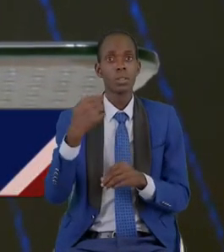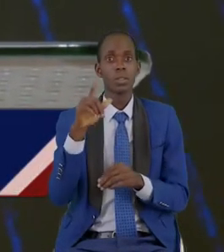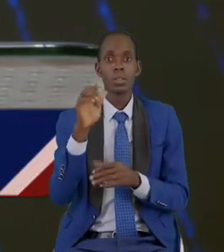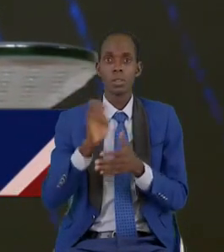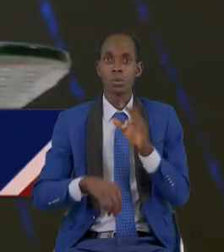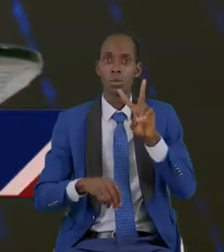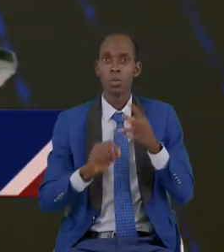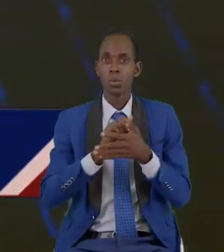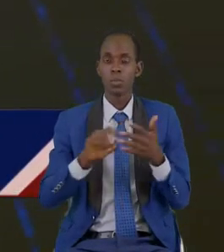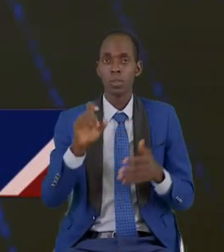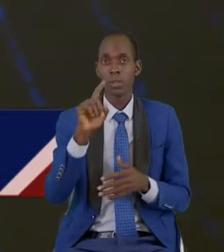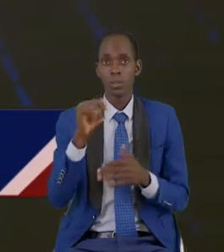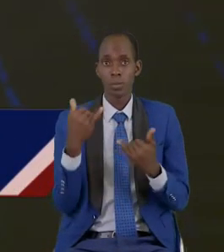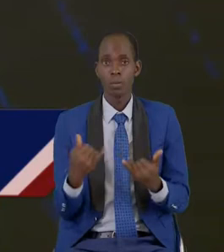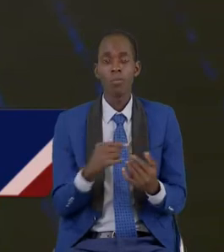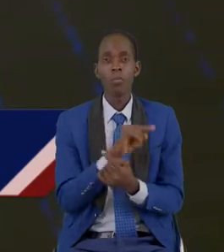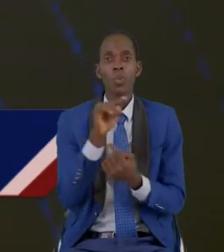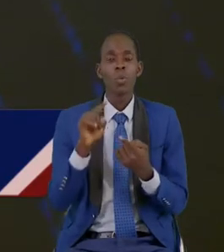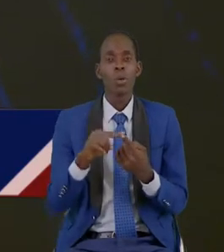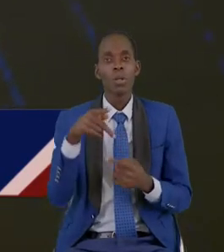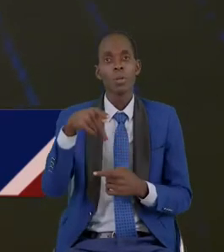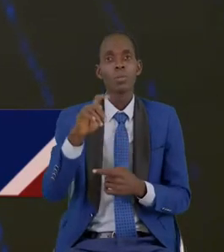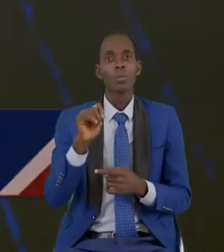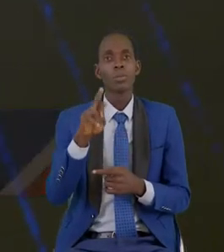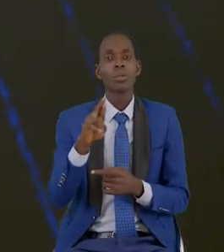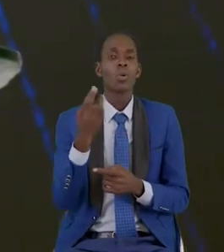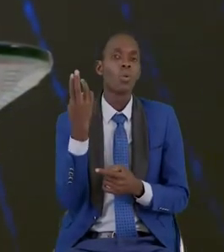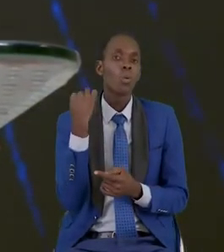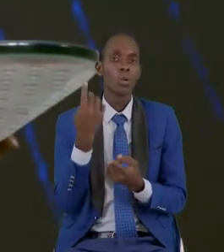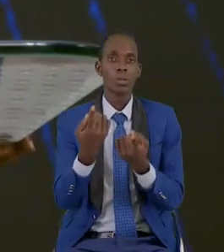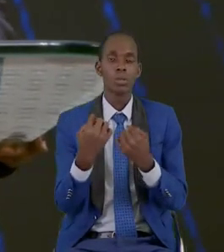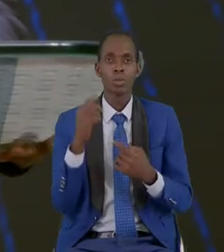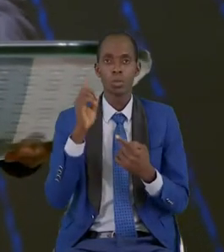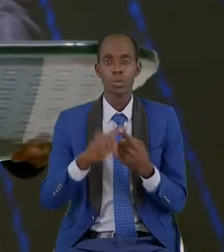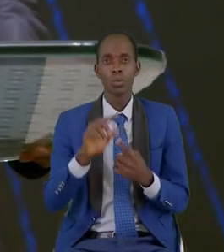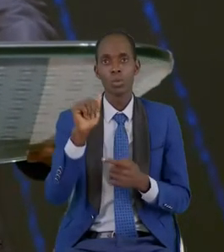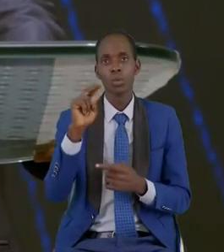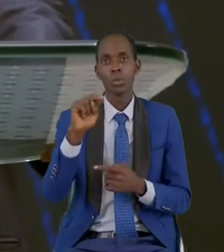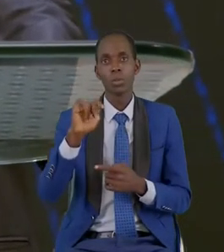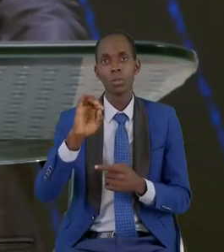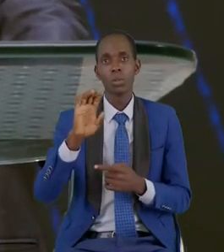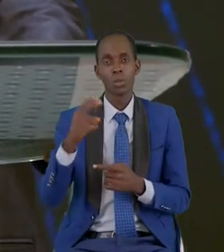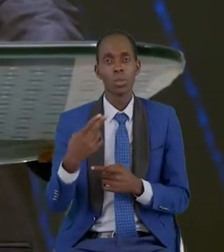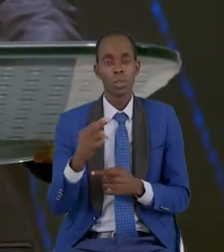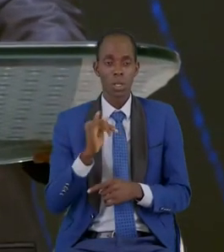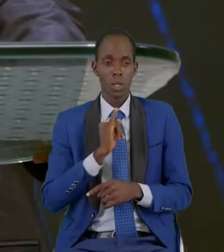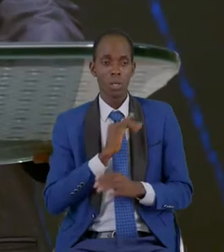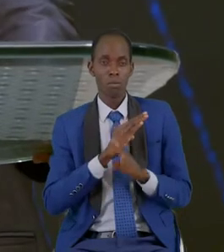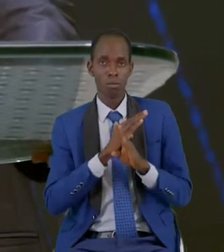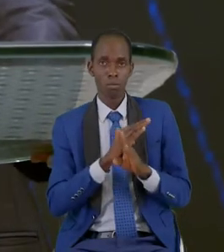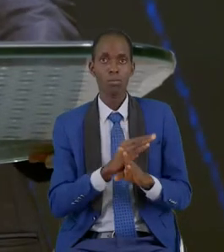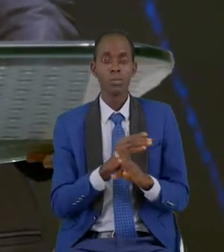But when Peter was come to Antioch, I withstood him to the